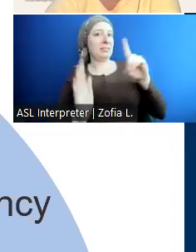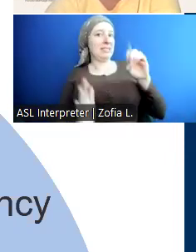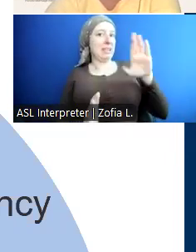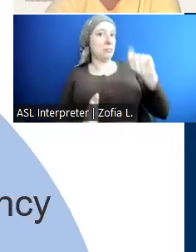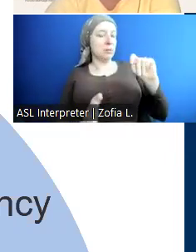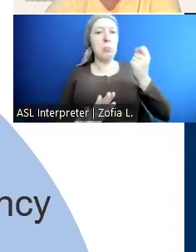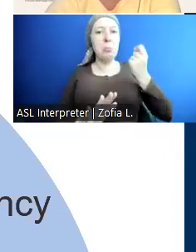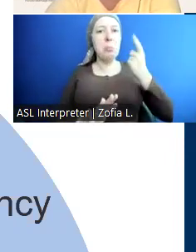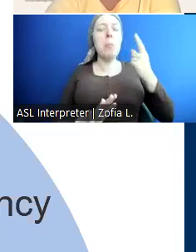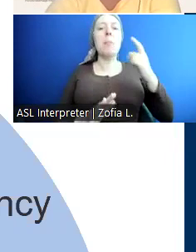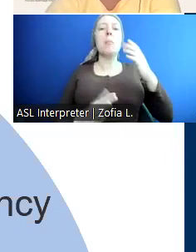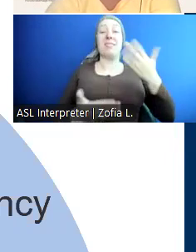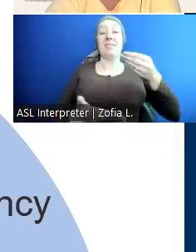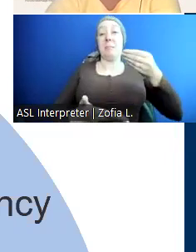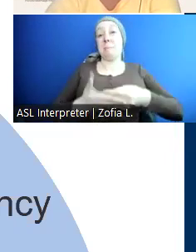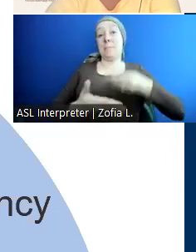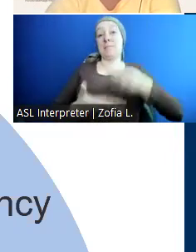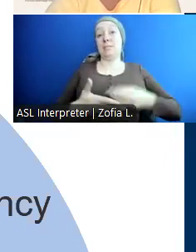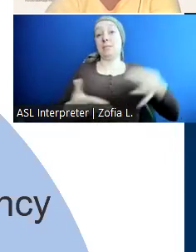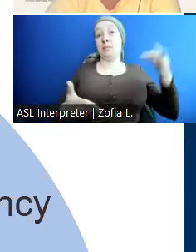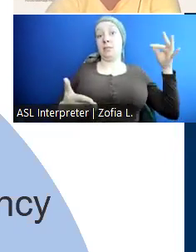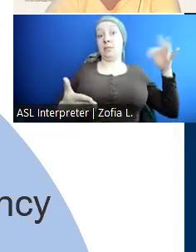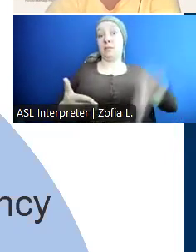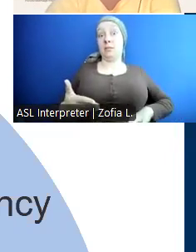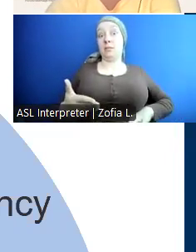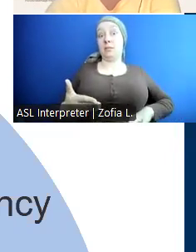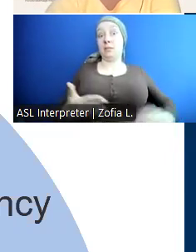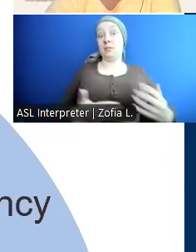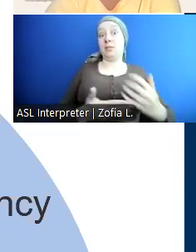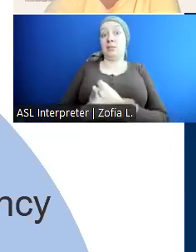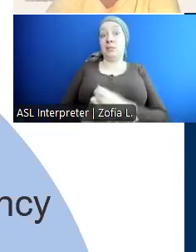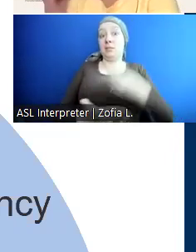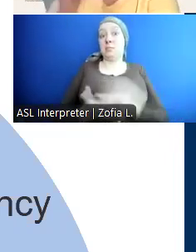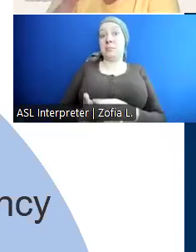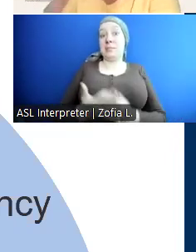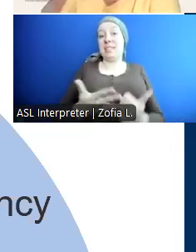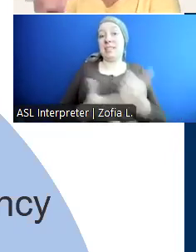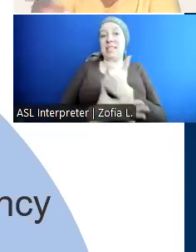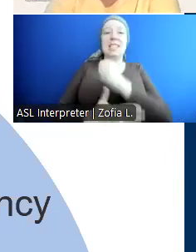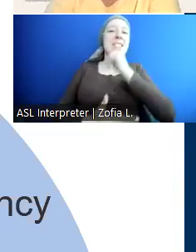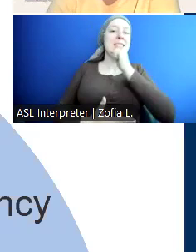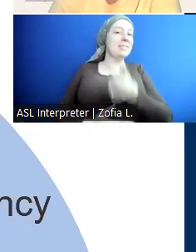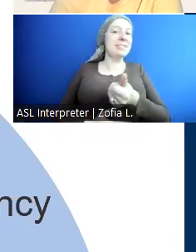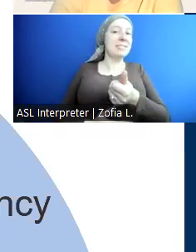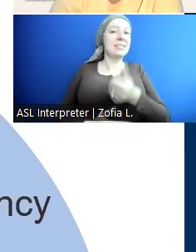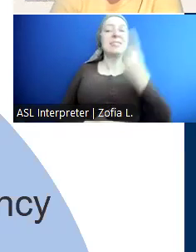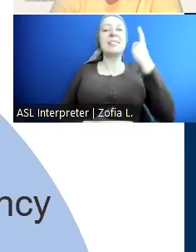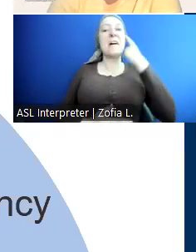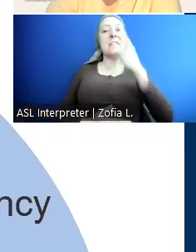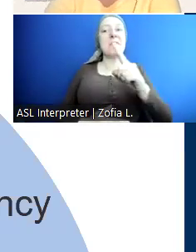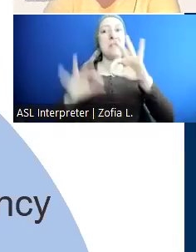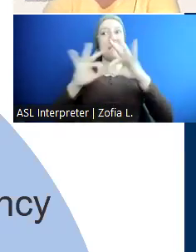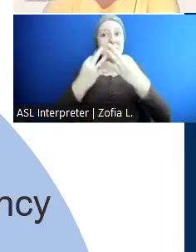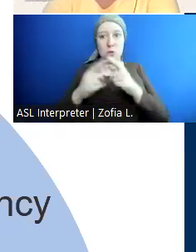that monetary gain is not the main motivator or that main trigger for family